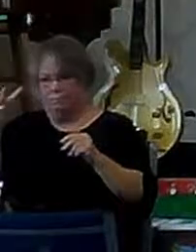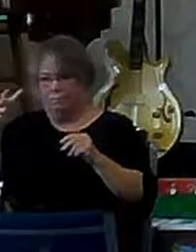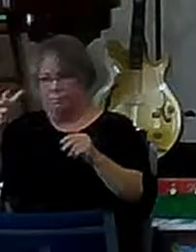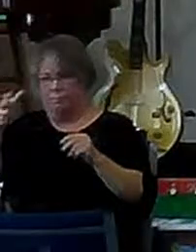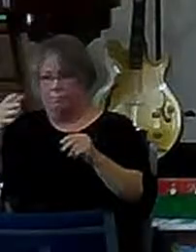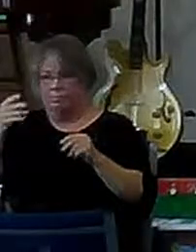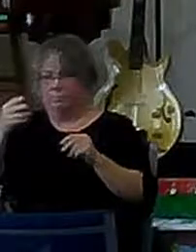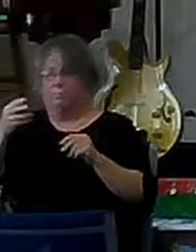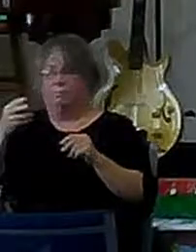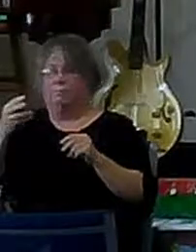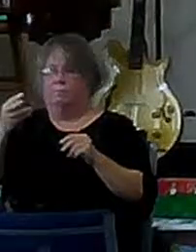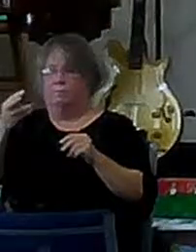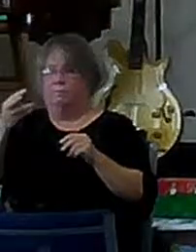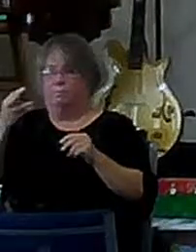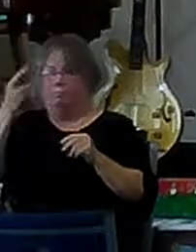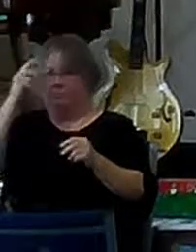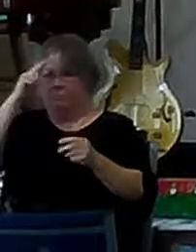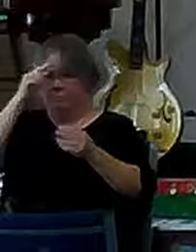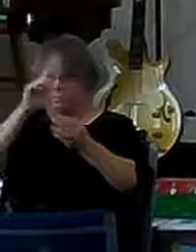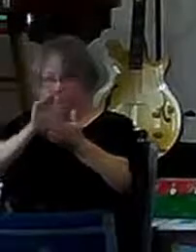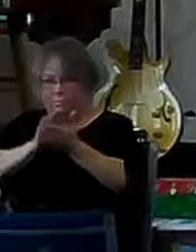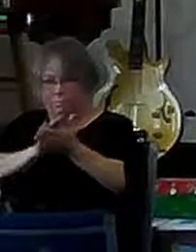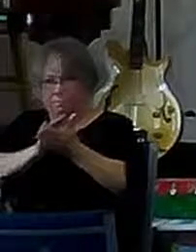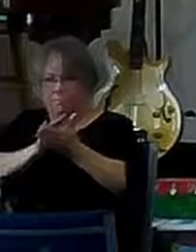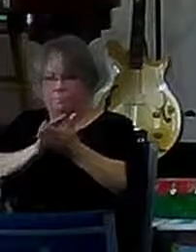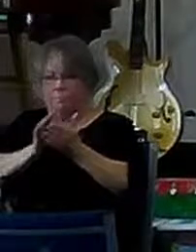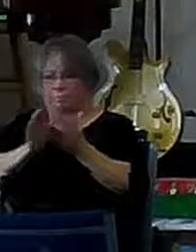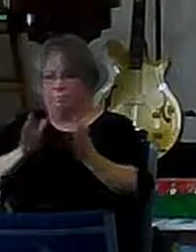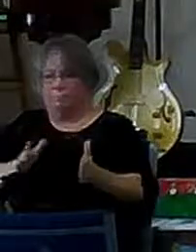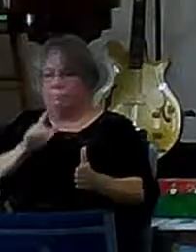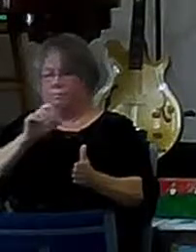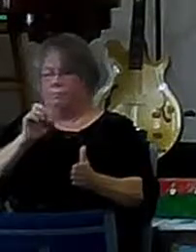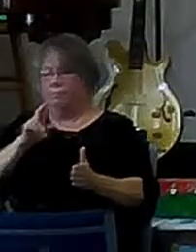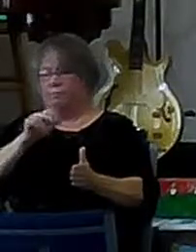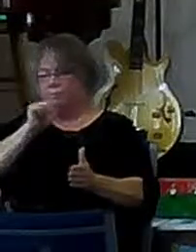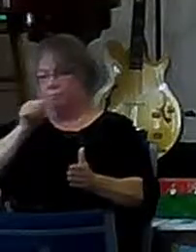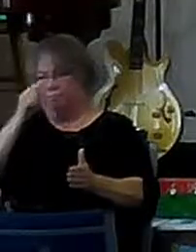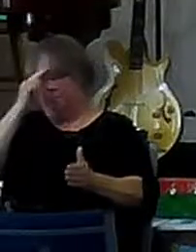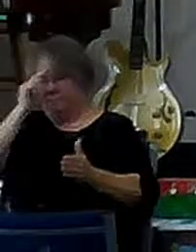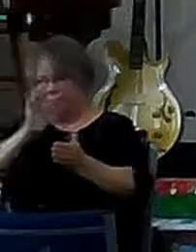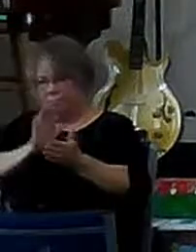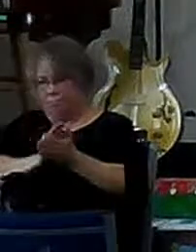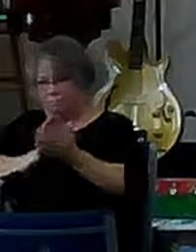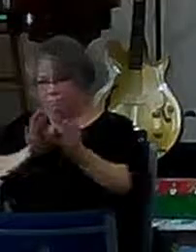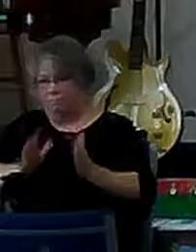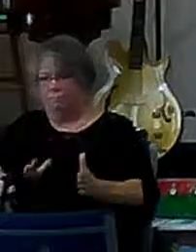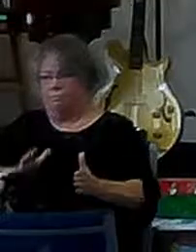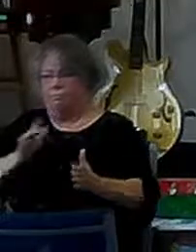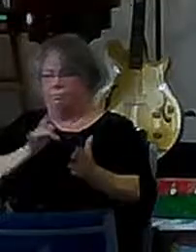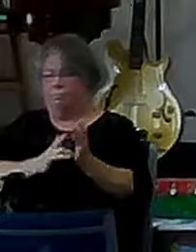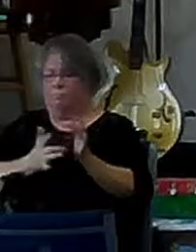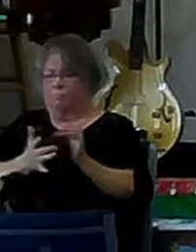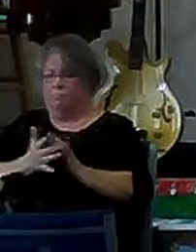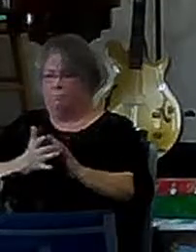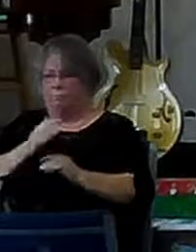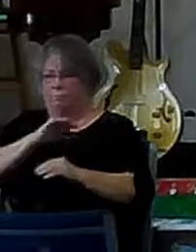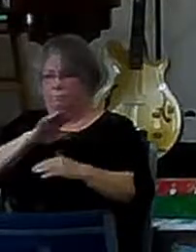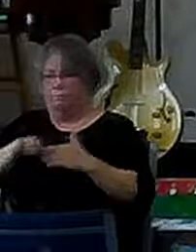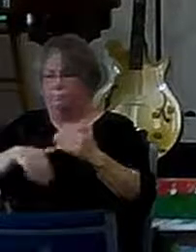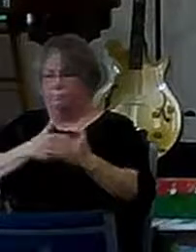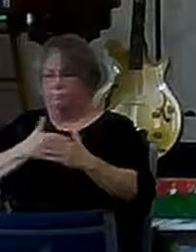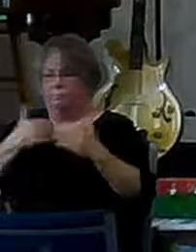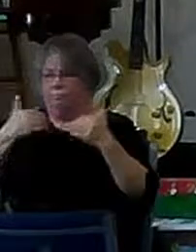lack of faith in Christ. And I think all of us understand this. All of us